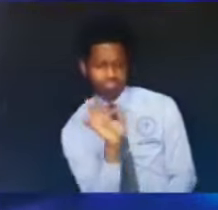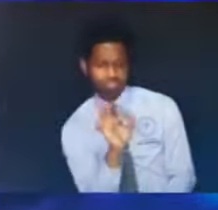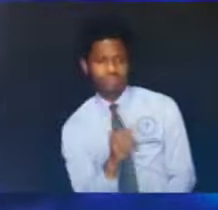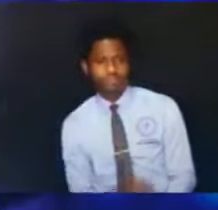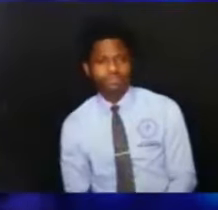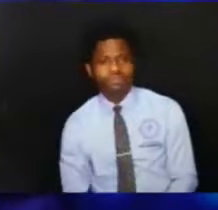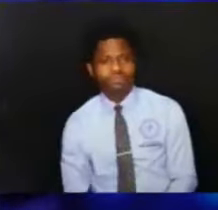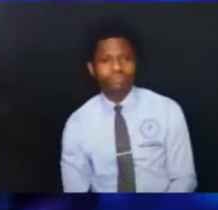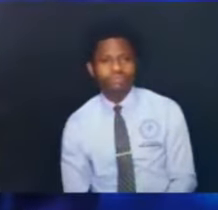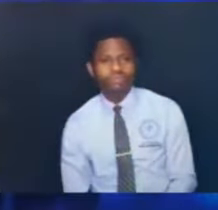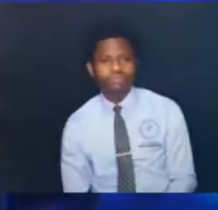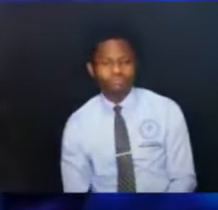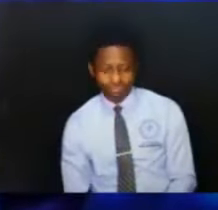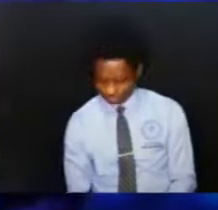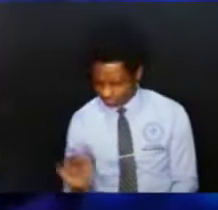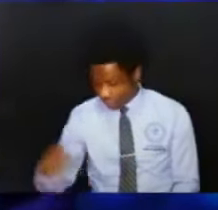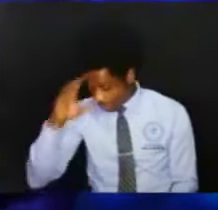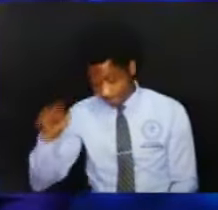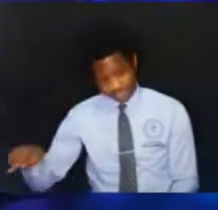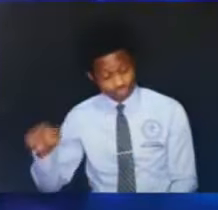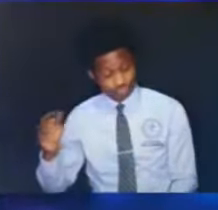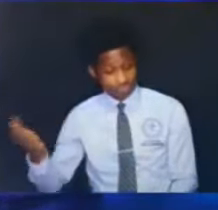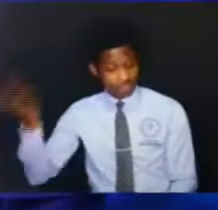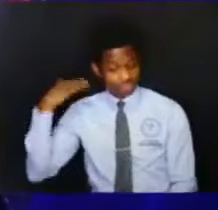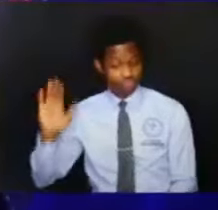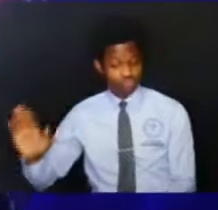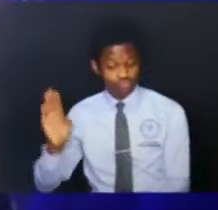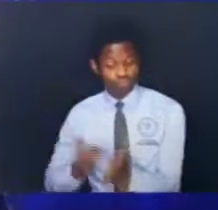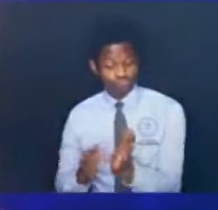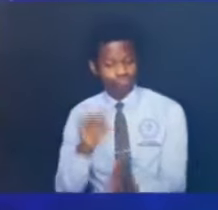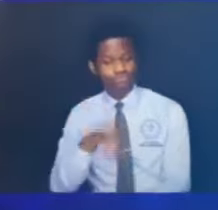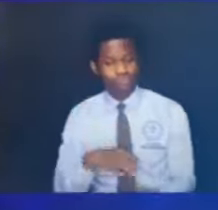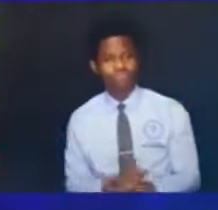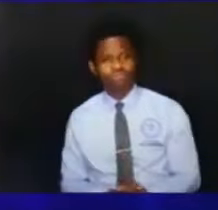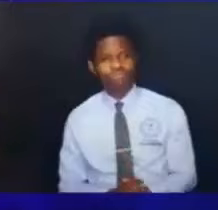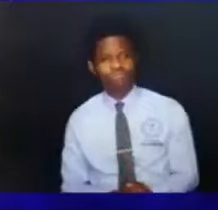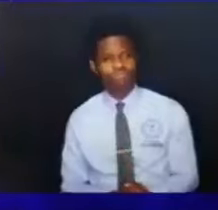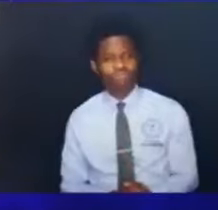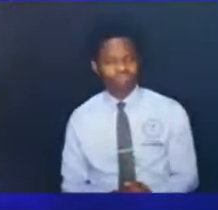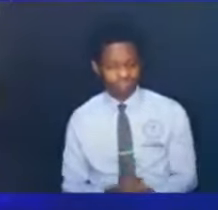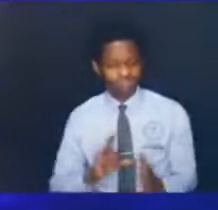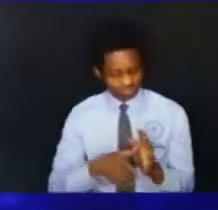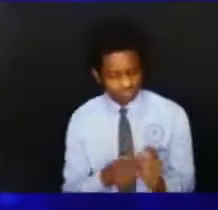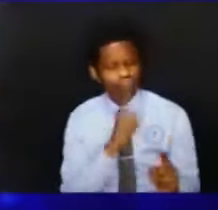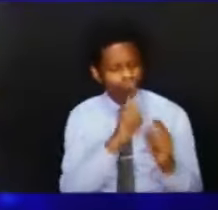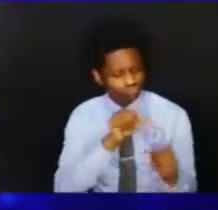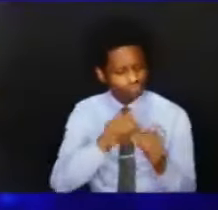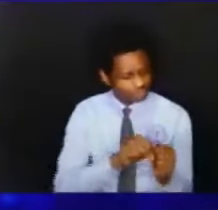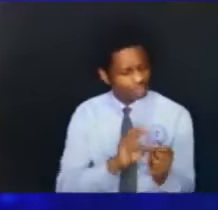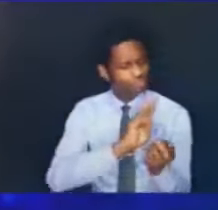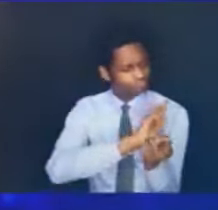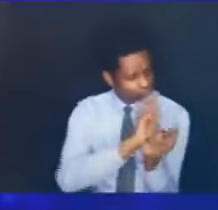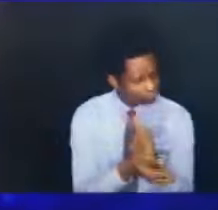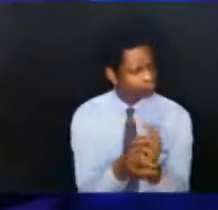classroom now it was his former school then I was talking about repentance gen repentance